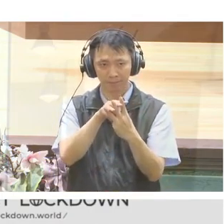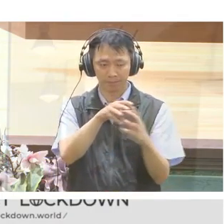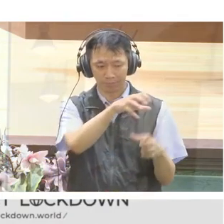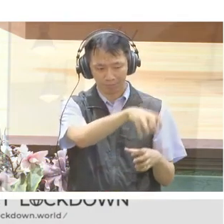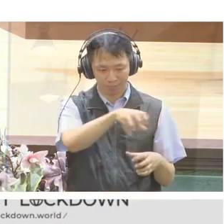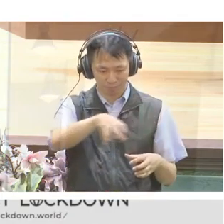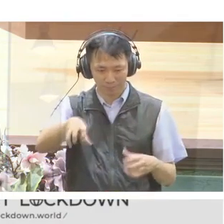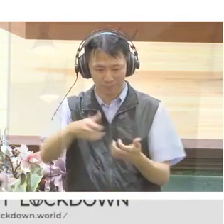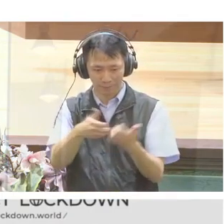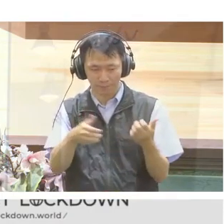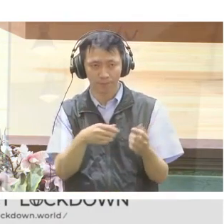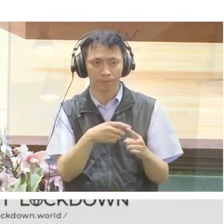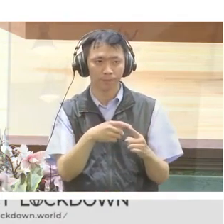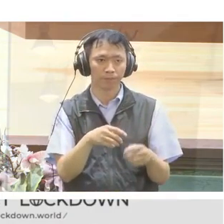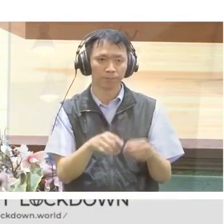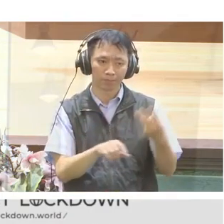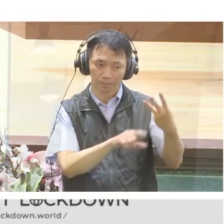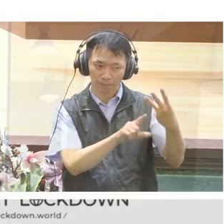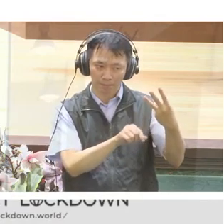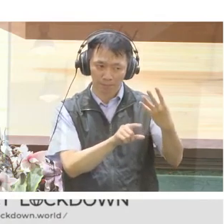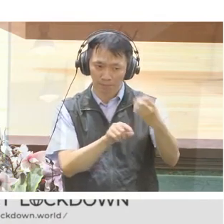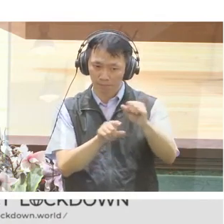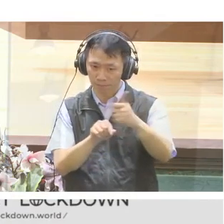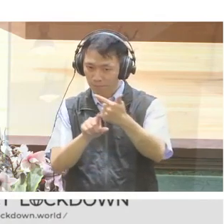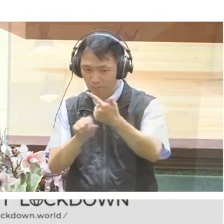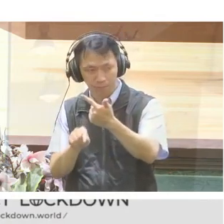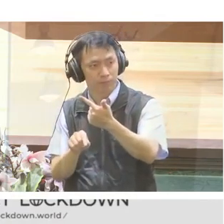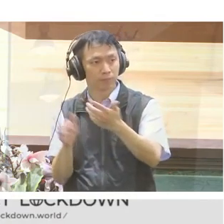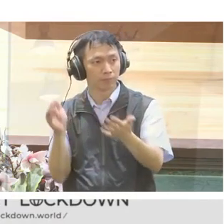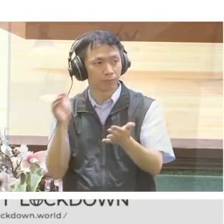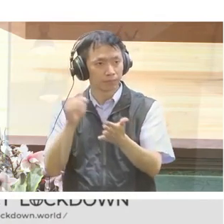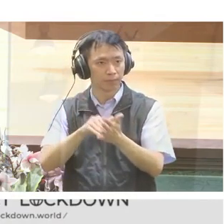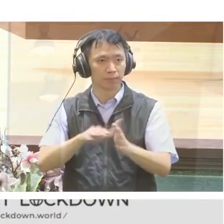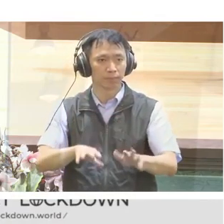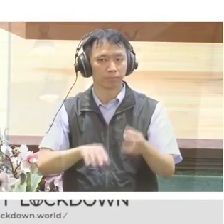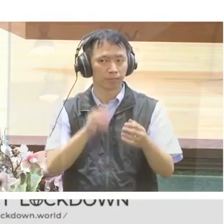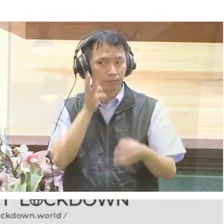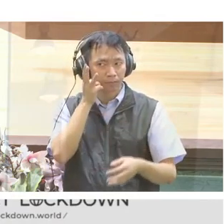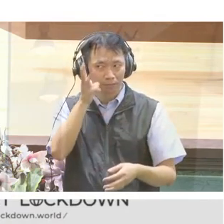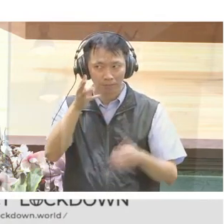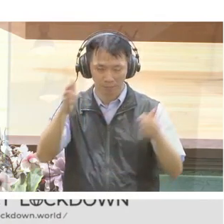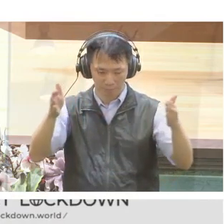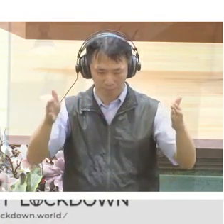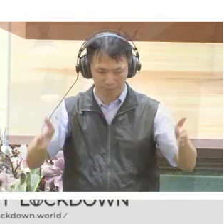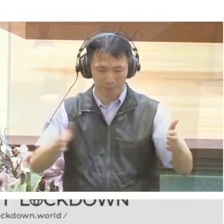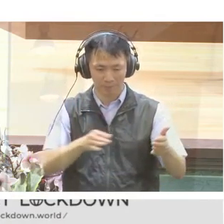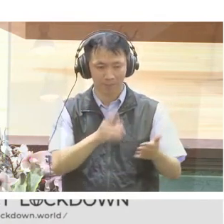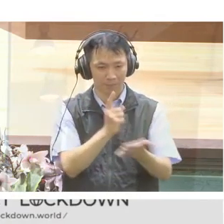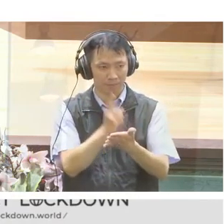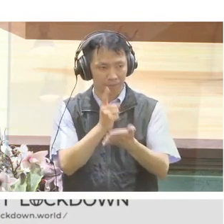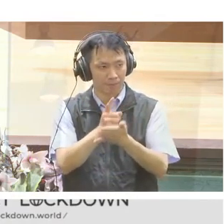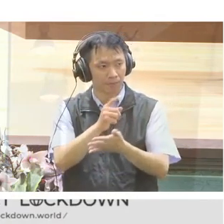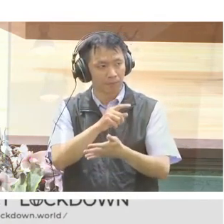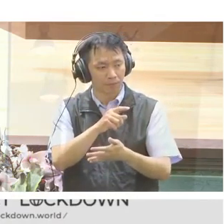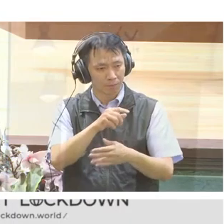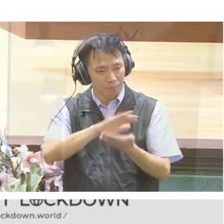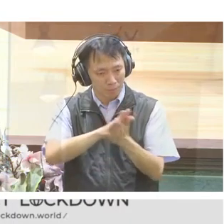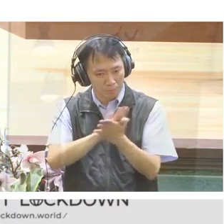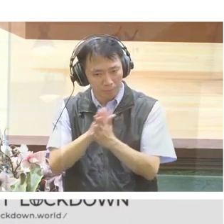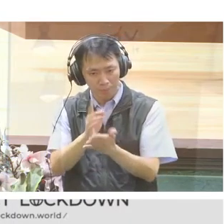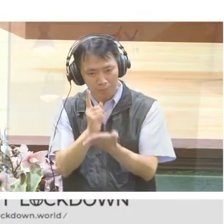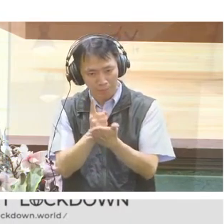beginning of March until the end of June. And it gives you a really nice, powerful visual of how countries have responded. So you can see, for